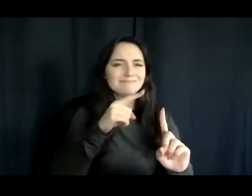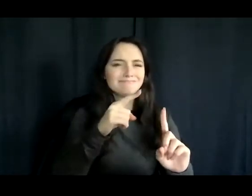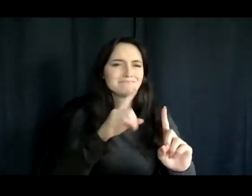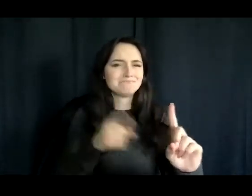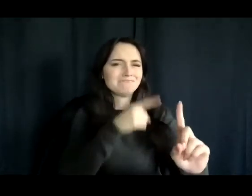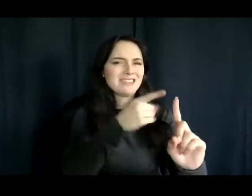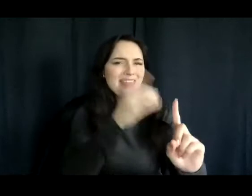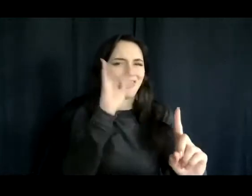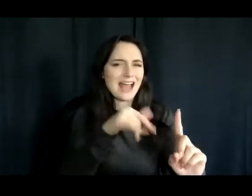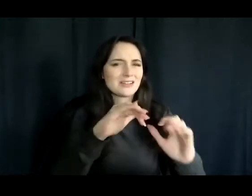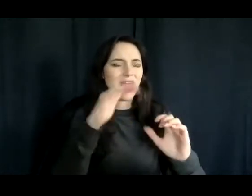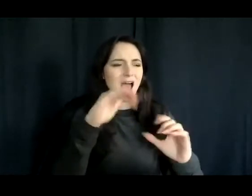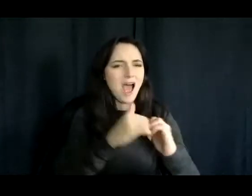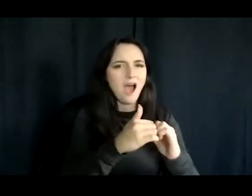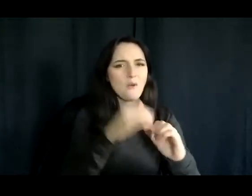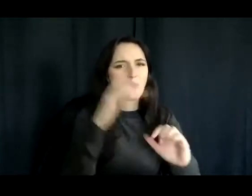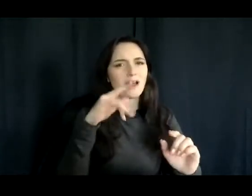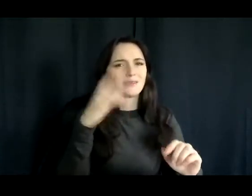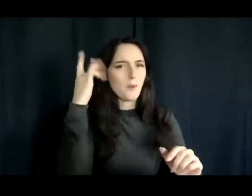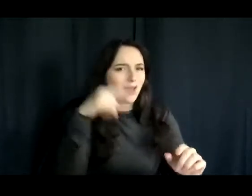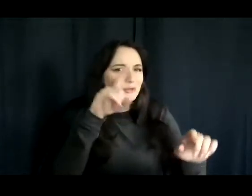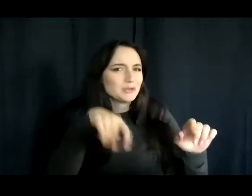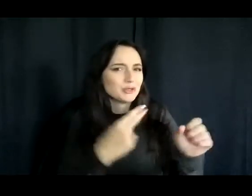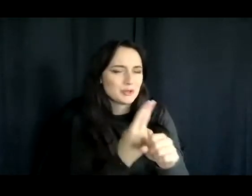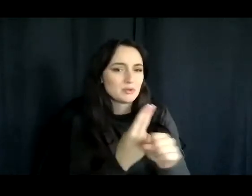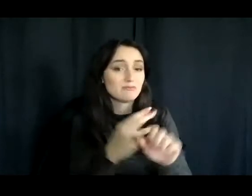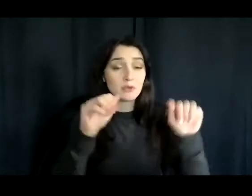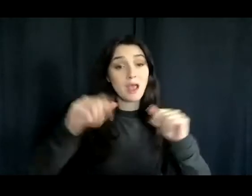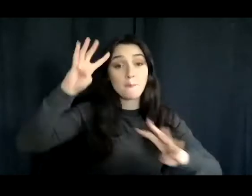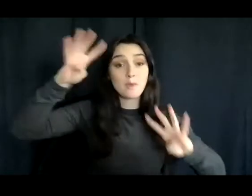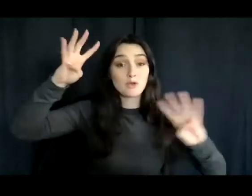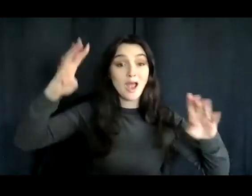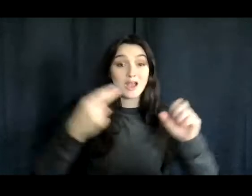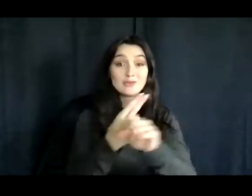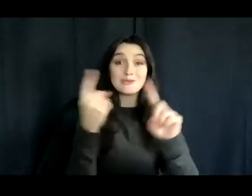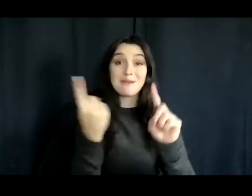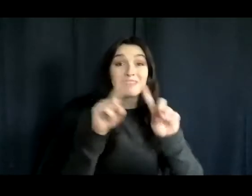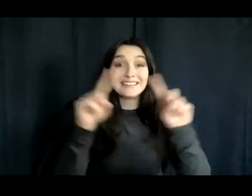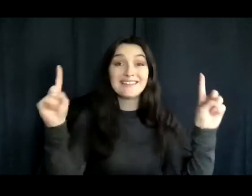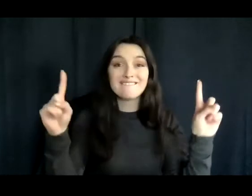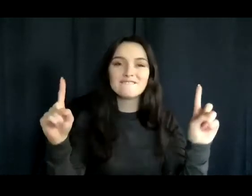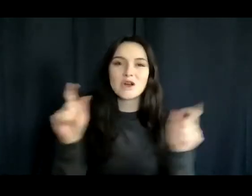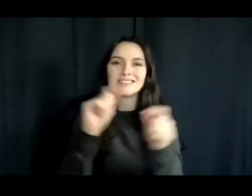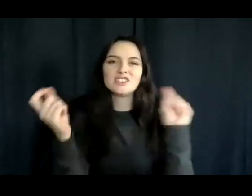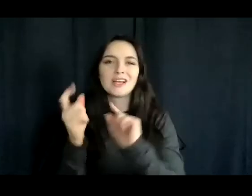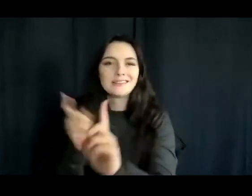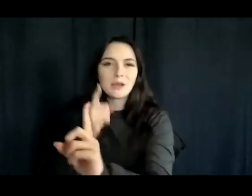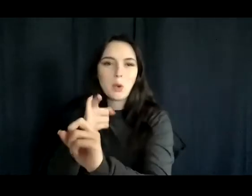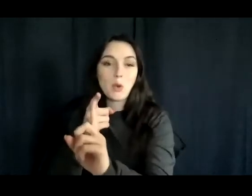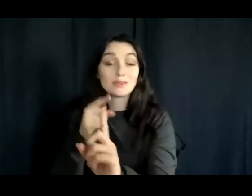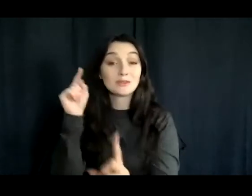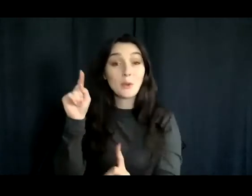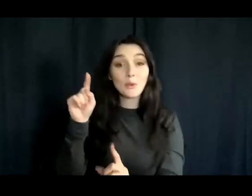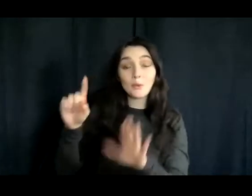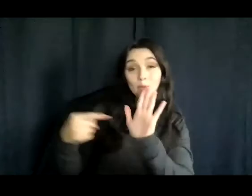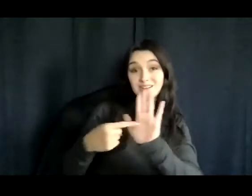said before. So we have I didn't even notice that before. This vinyl